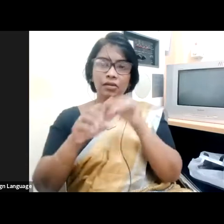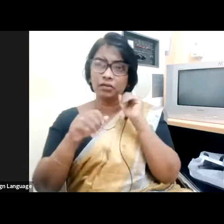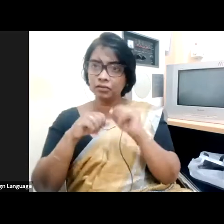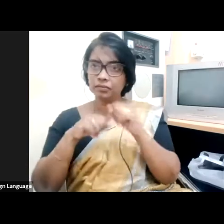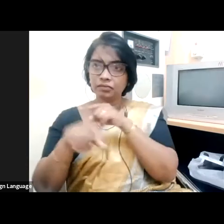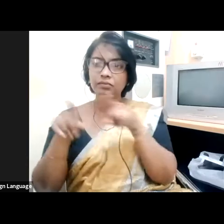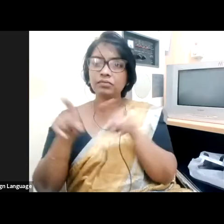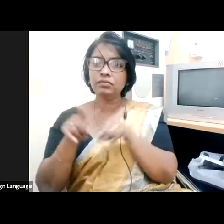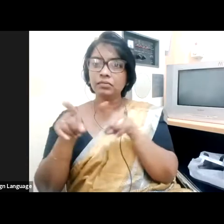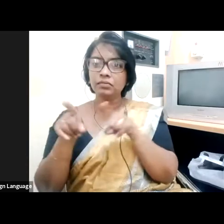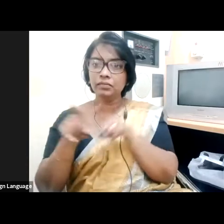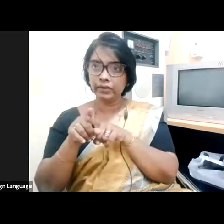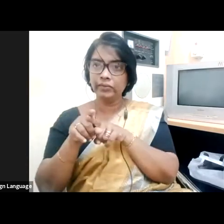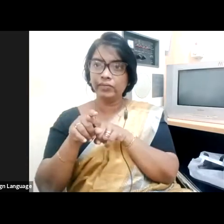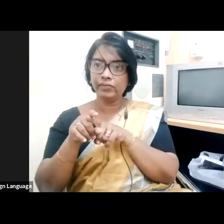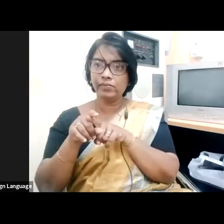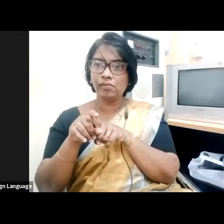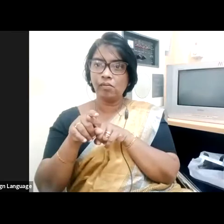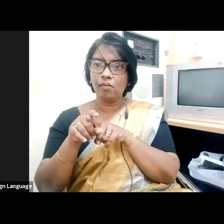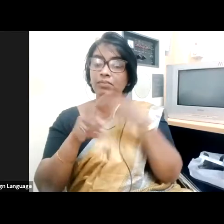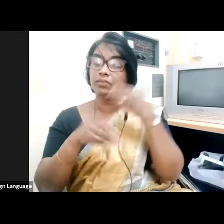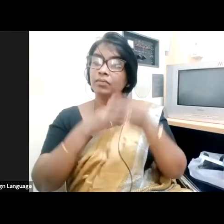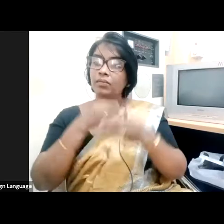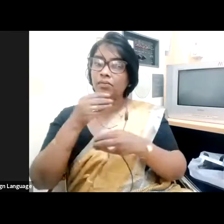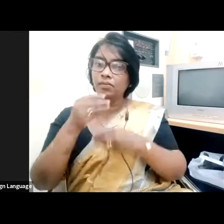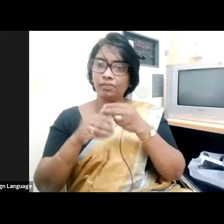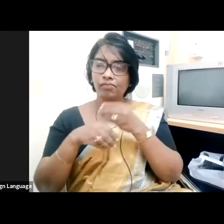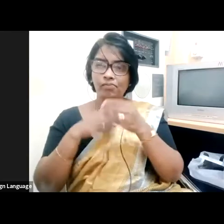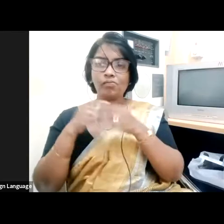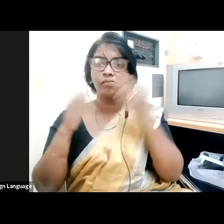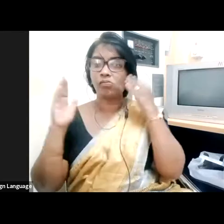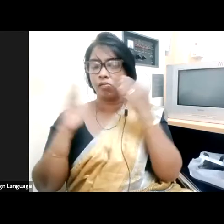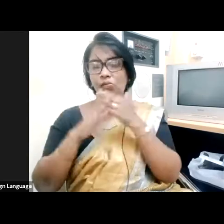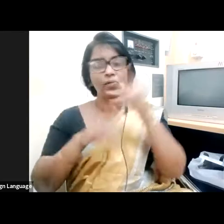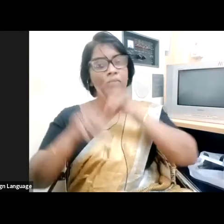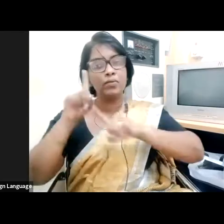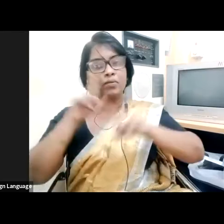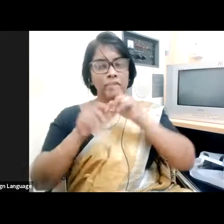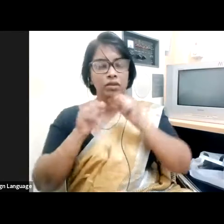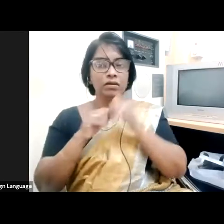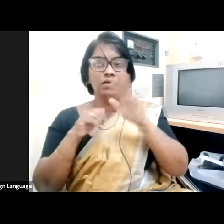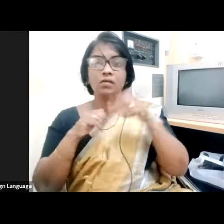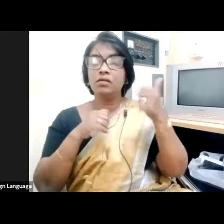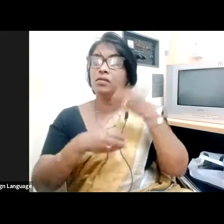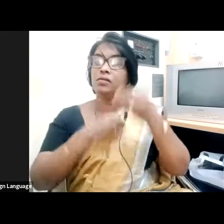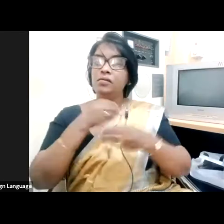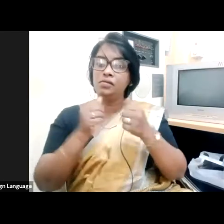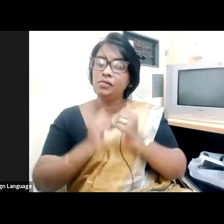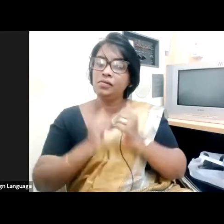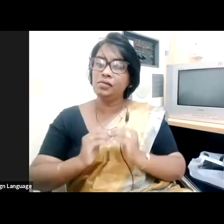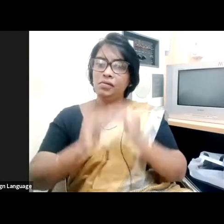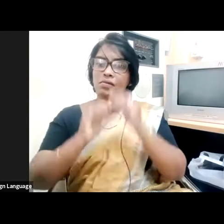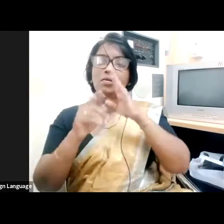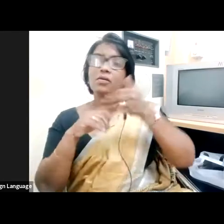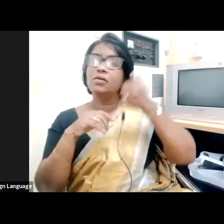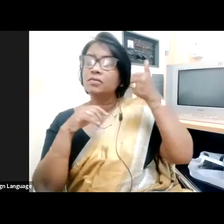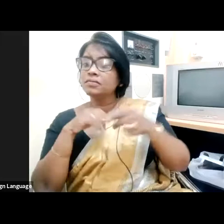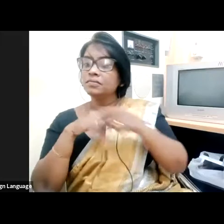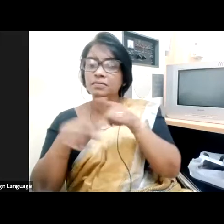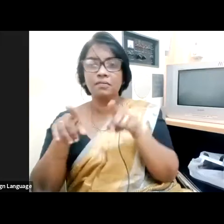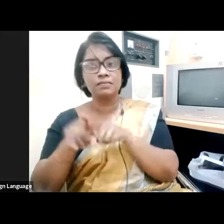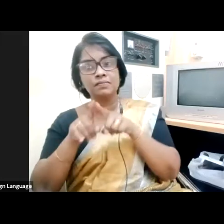case of unlocking potential of the disruptive innovation to accelerate progress towards global goals. We want